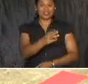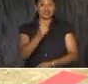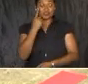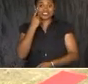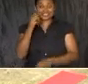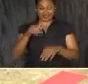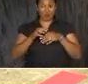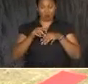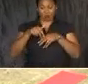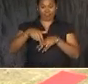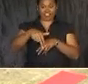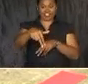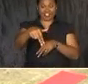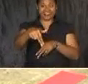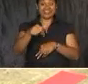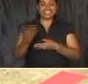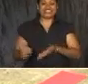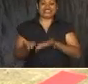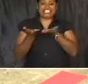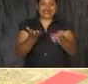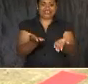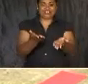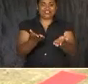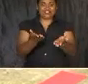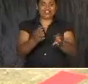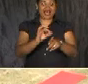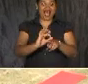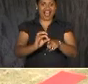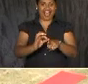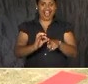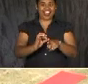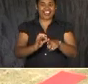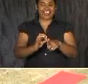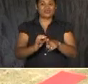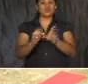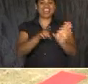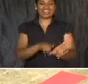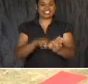major is now handing over the colors to the ensign.